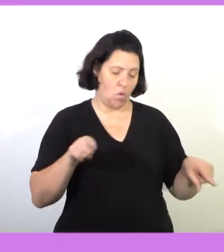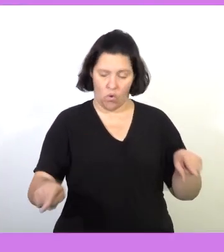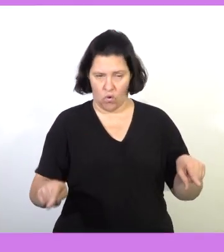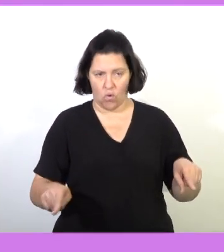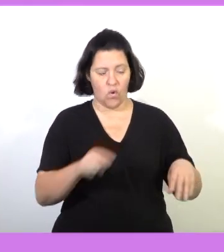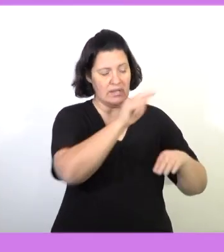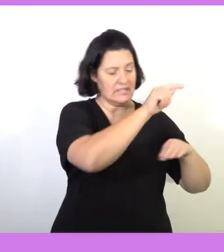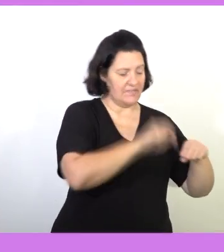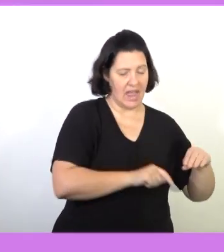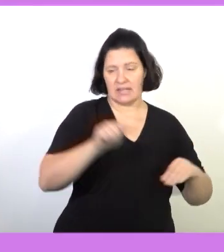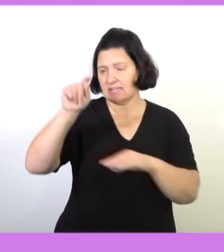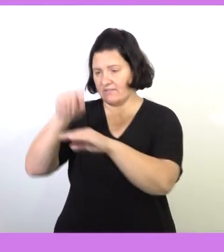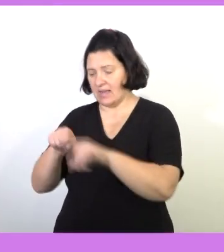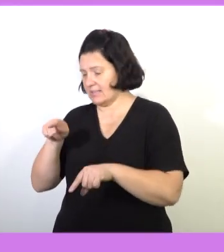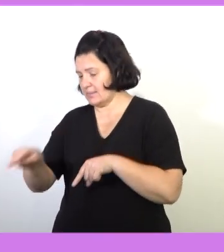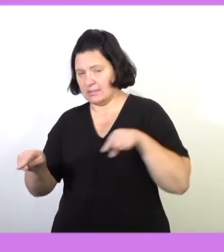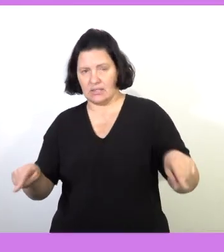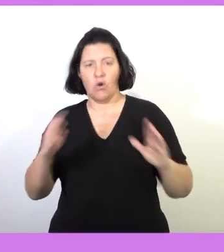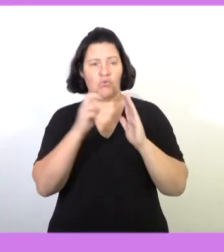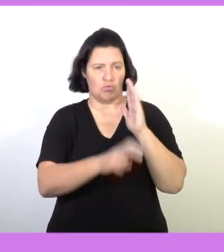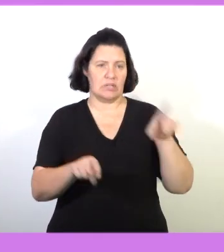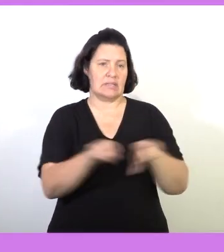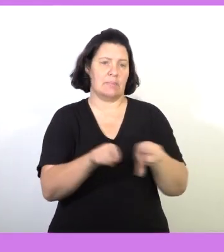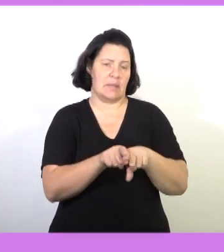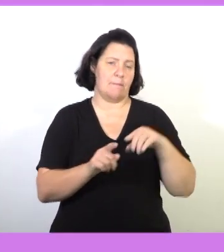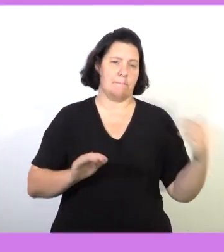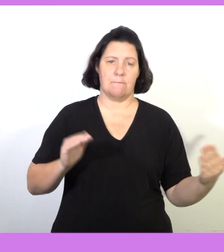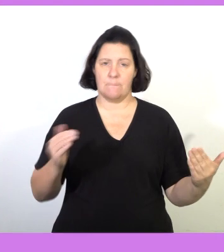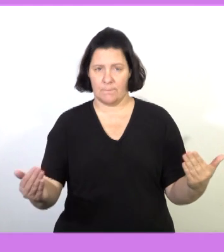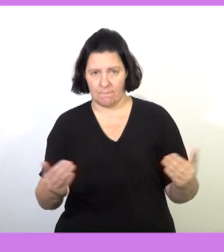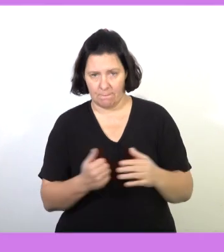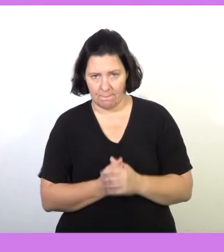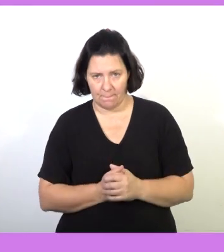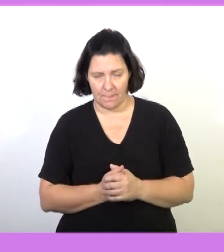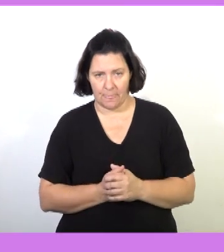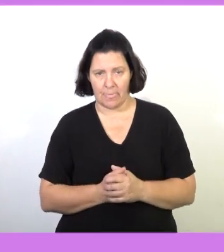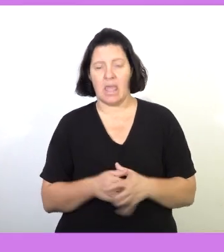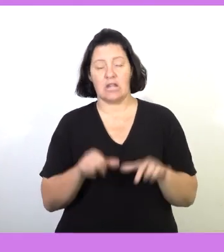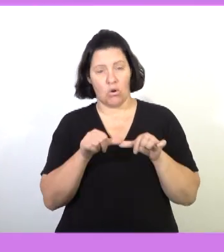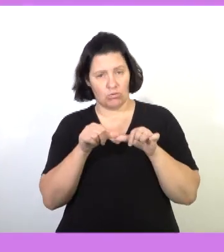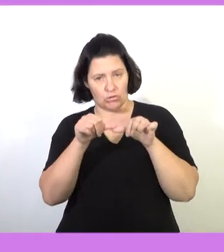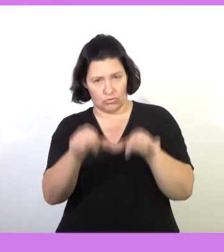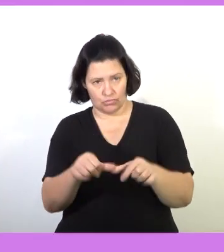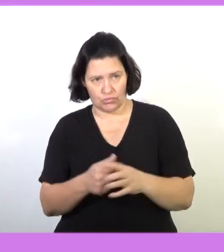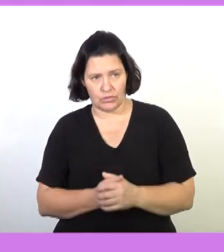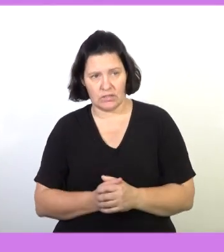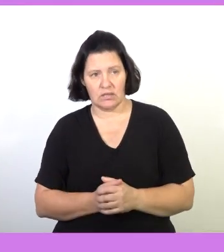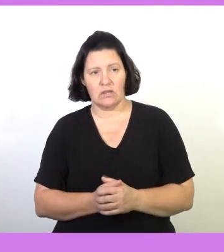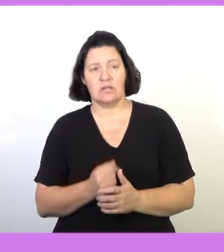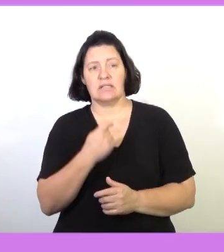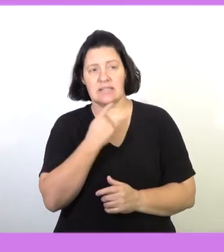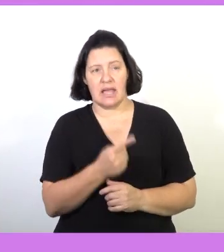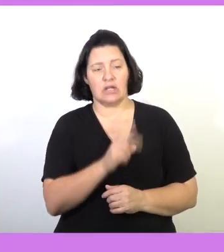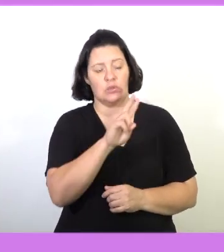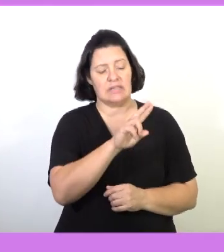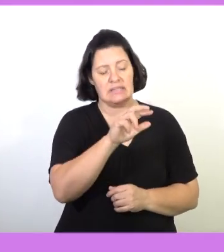the rule that says what you do on the left-hand side, you also do on the right-hand side. I'm going to continue this side.